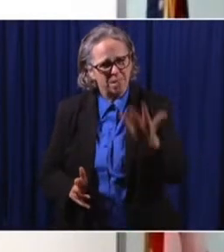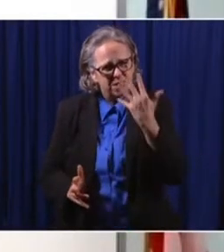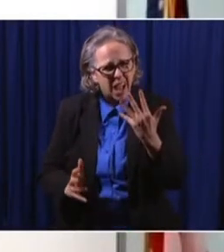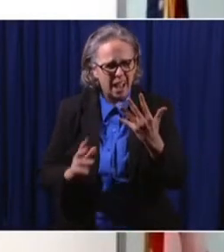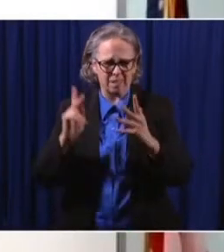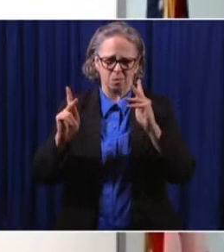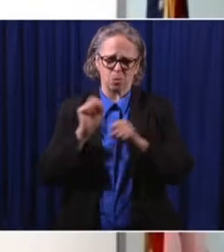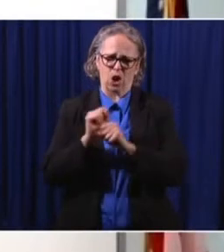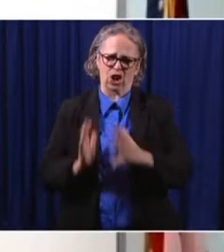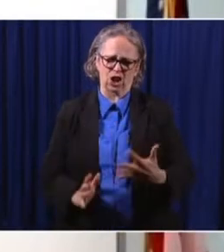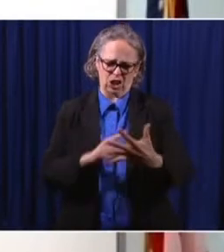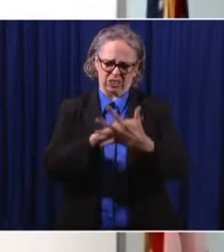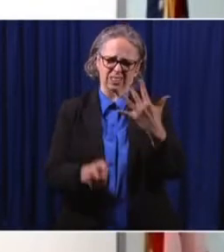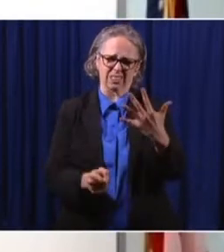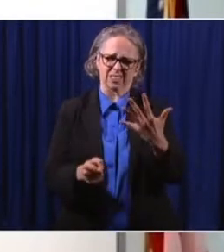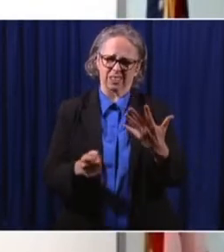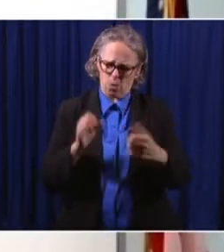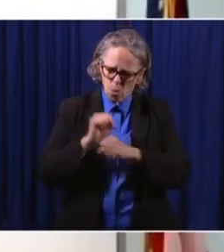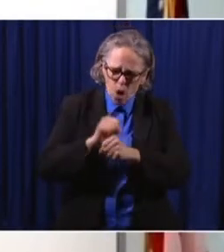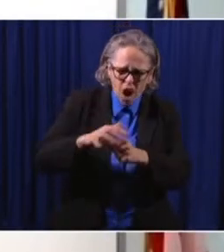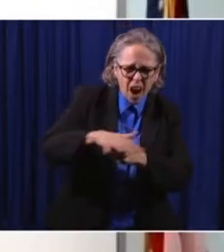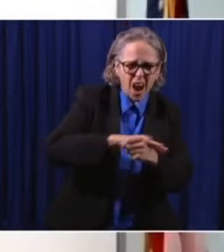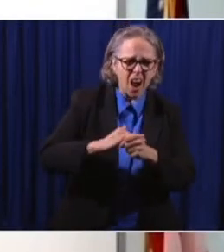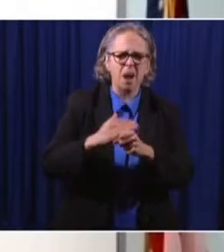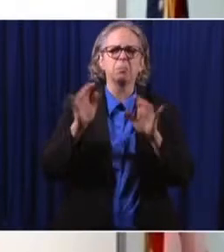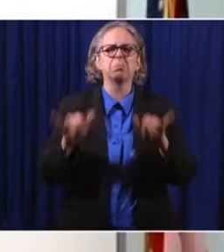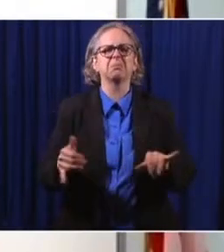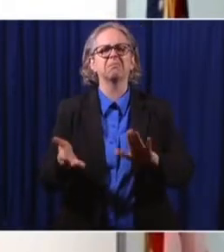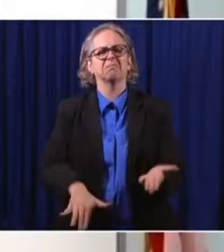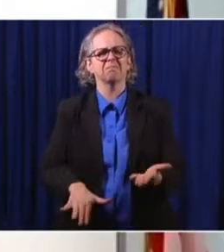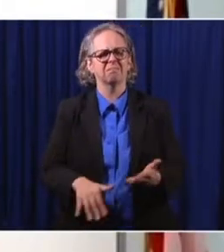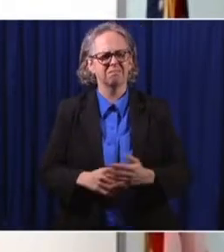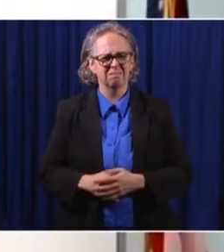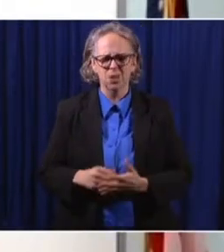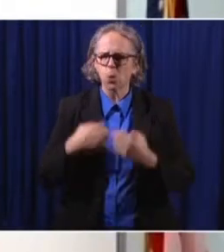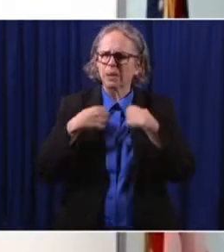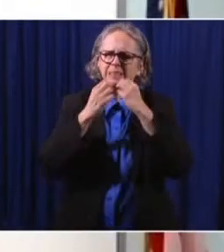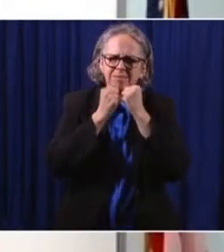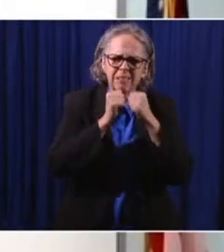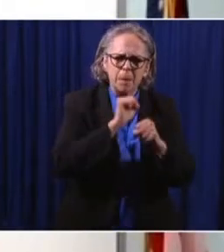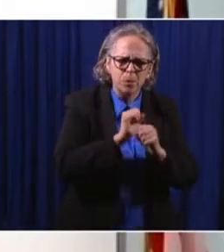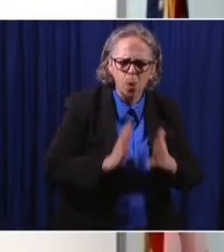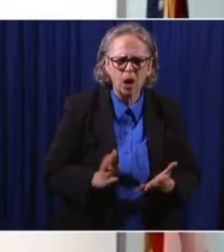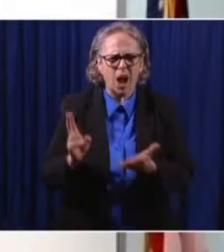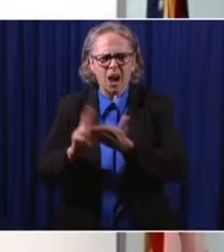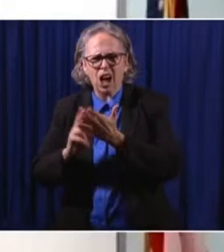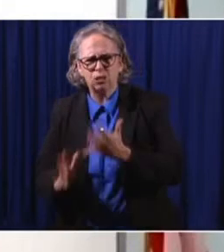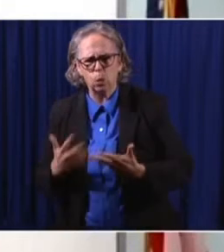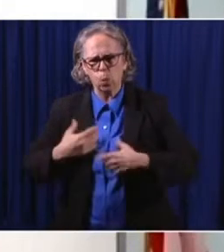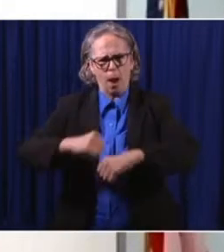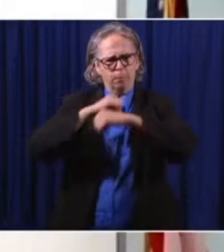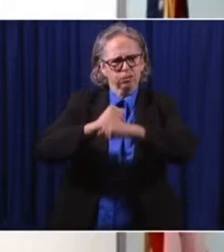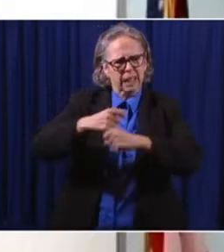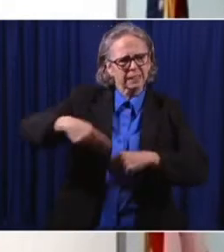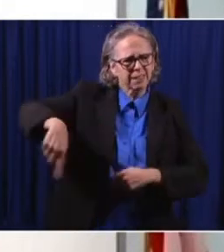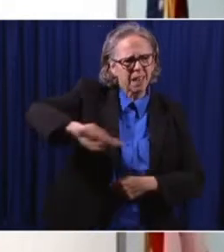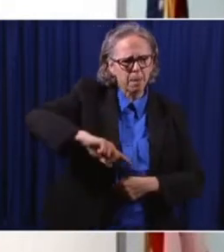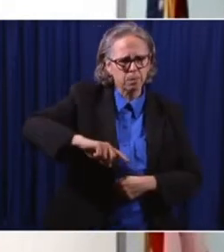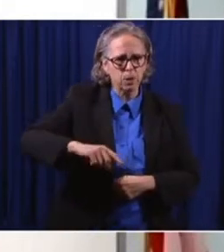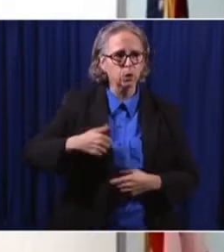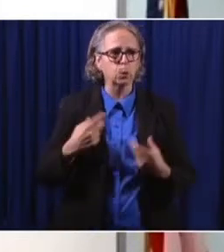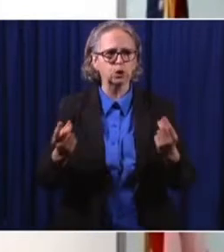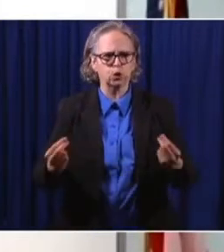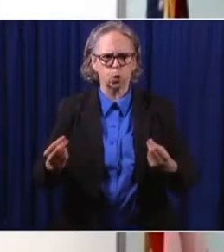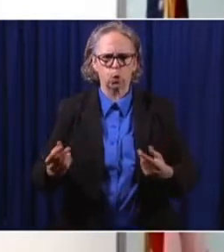protect our employees and our contractors, we've partnered with Colonel Fambrough and the Highway Patrol to set